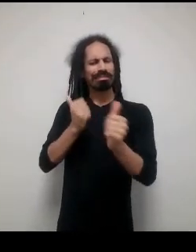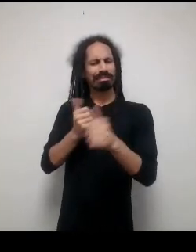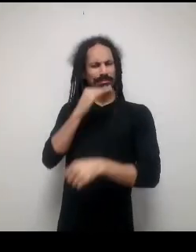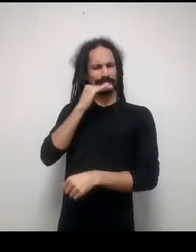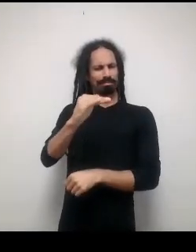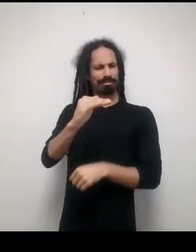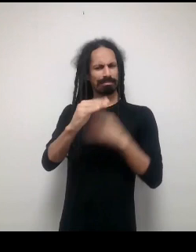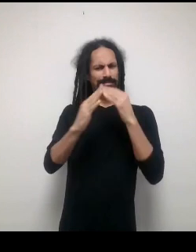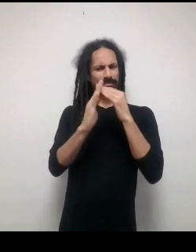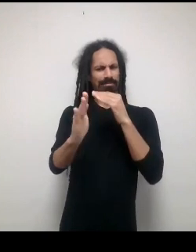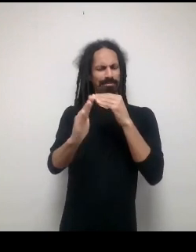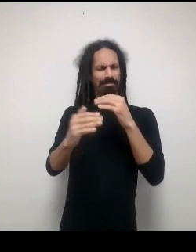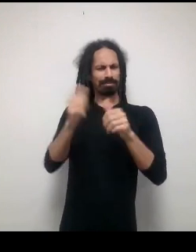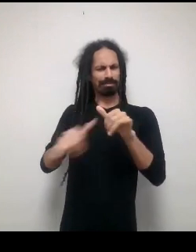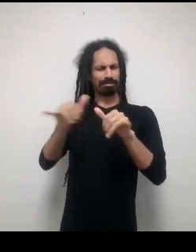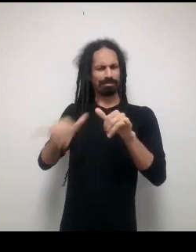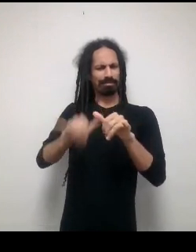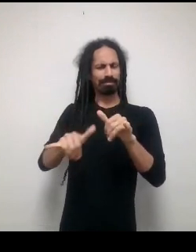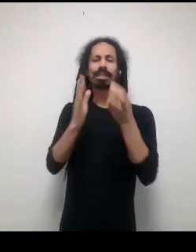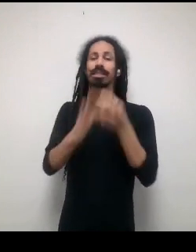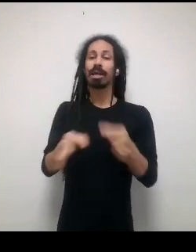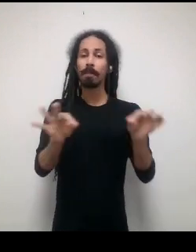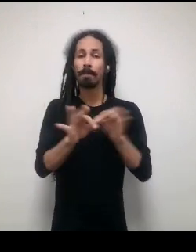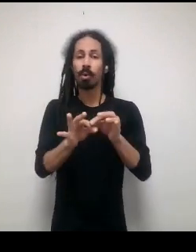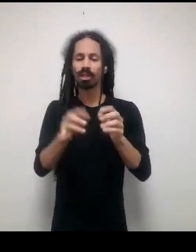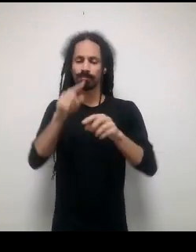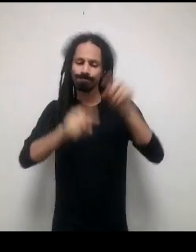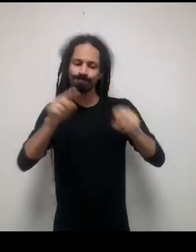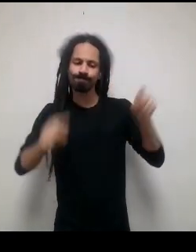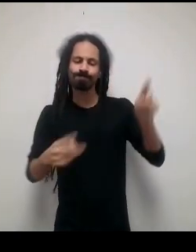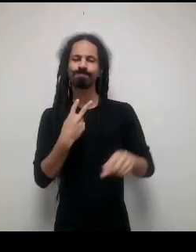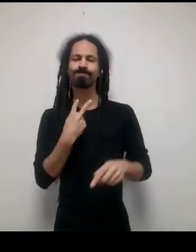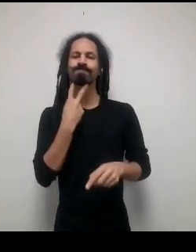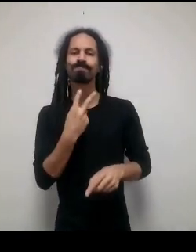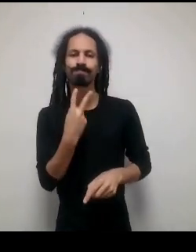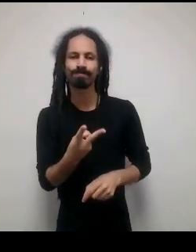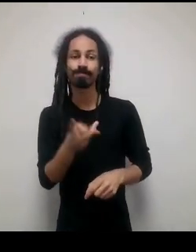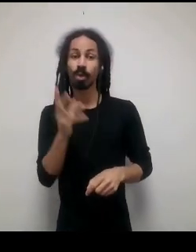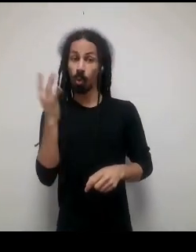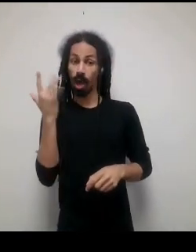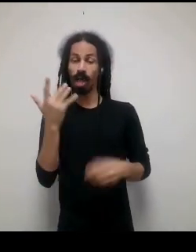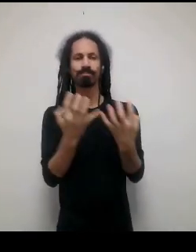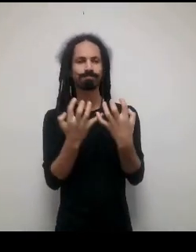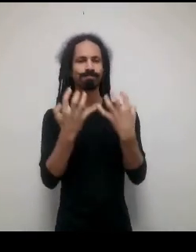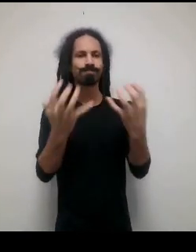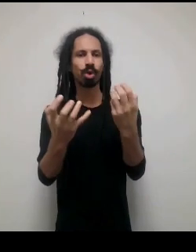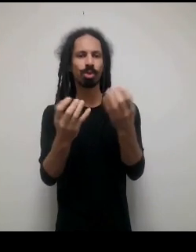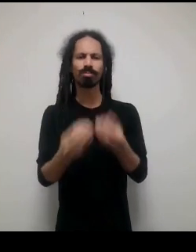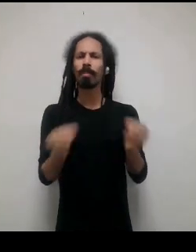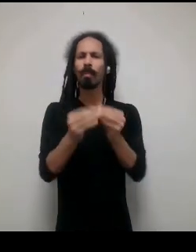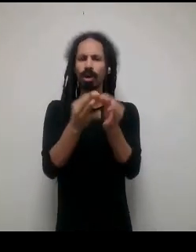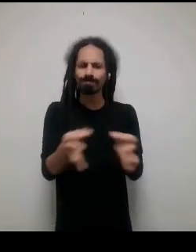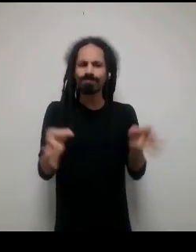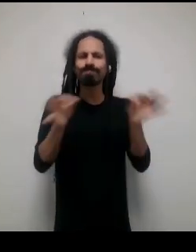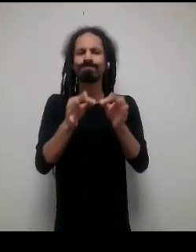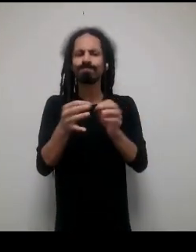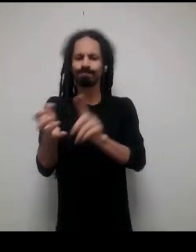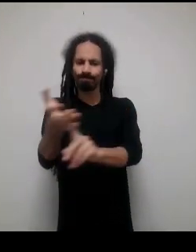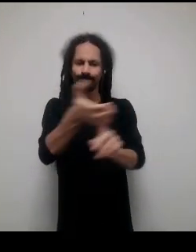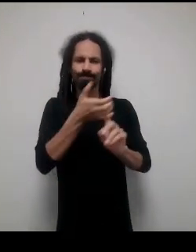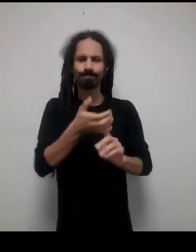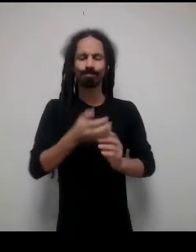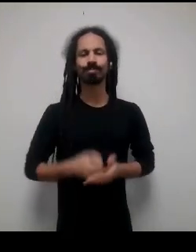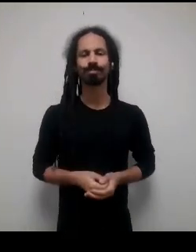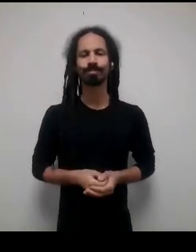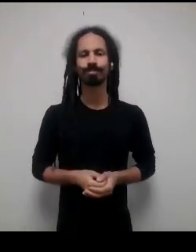voice. It's important to vary your tone of voice because this creates more interest for your audience.